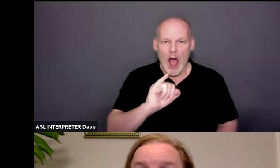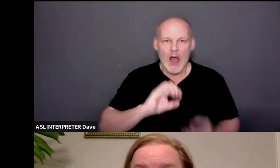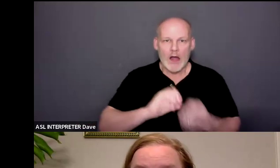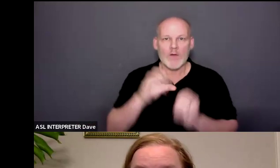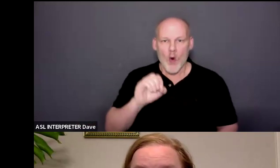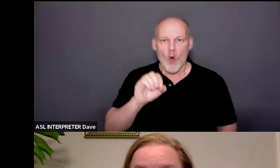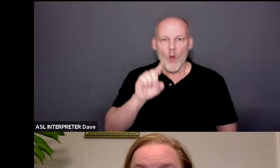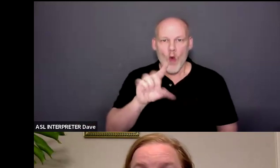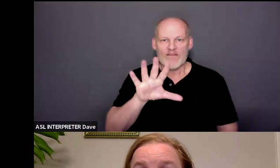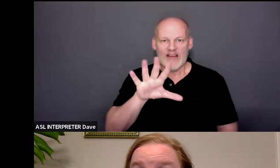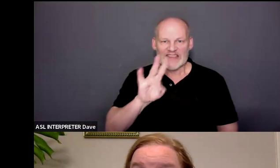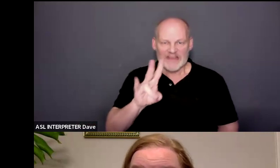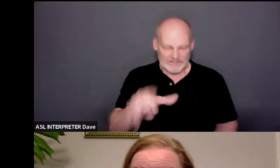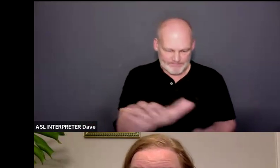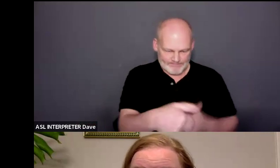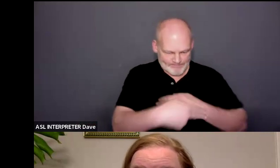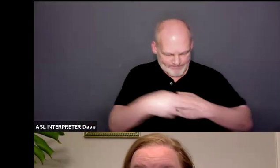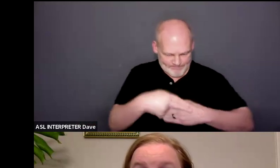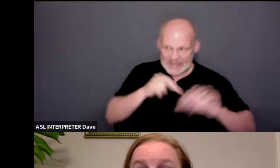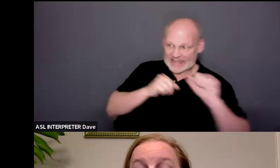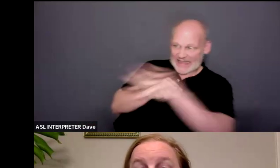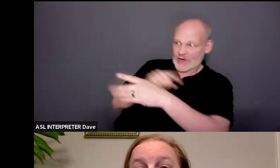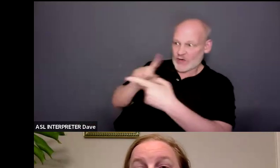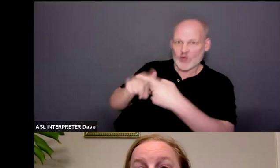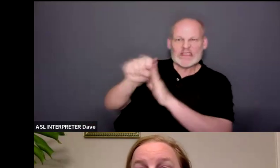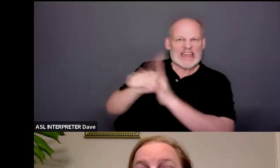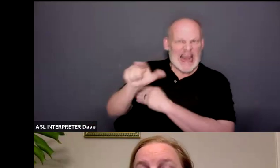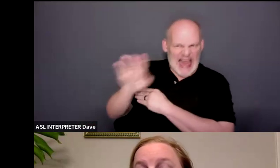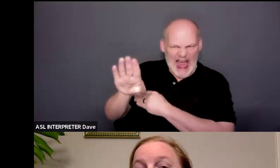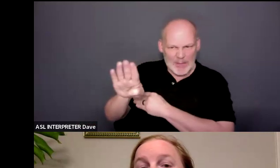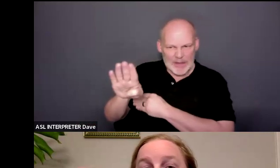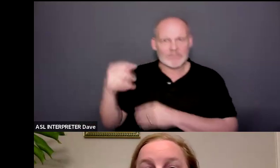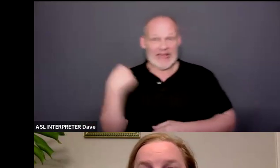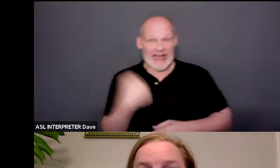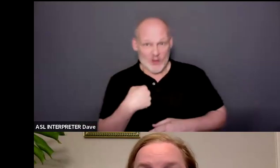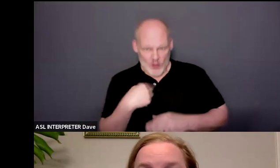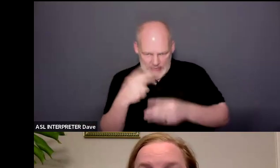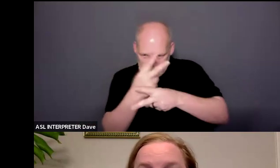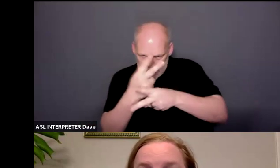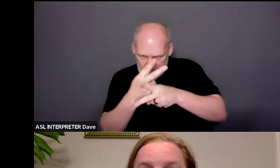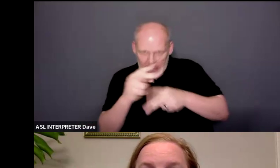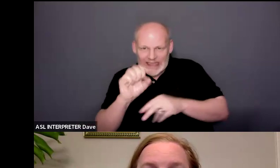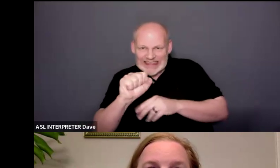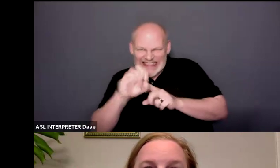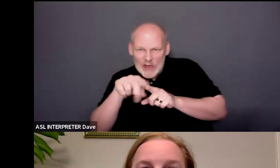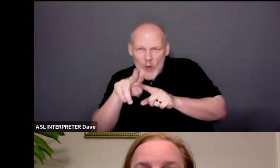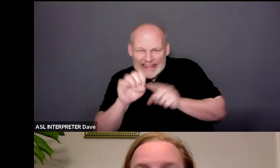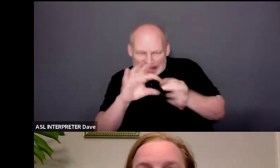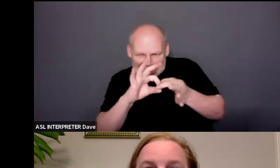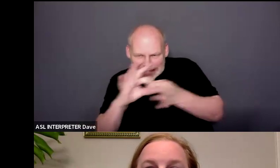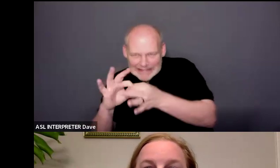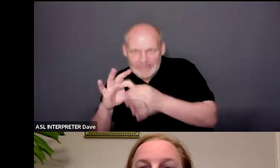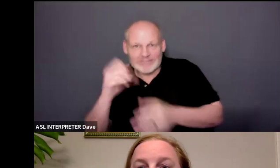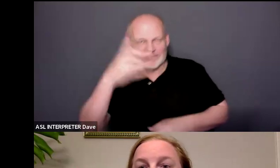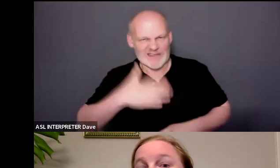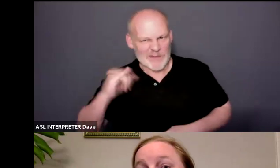then sequences it, which is what I do. And then we connect it to the national database to say, hey, has anyone